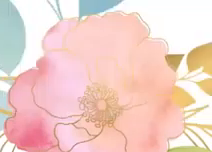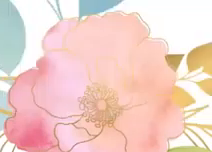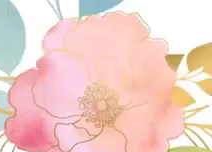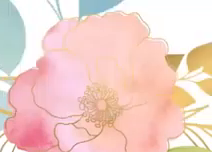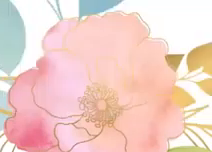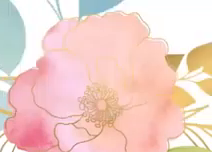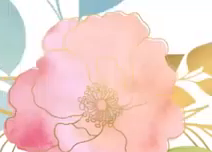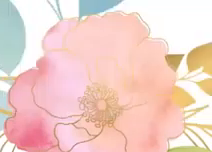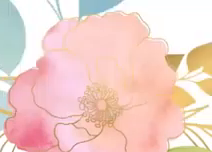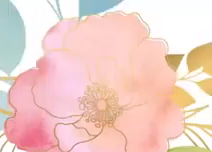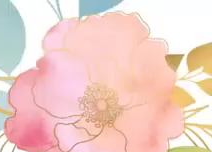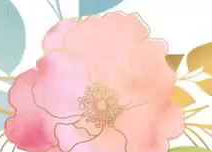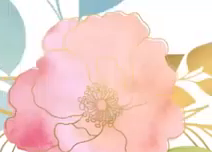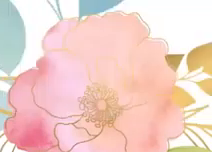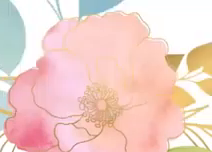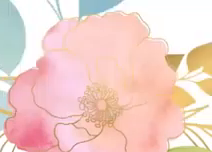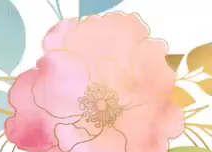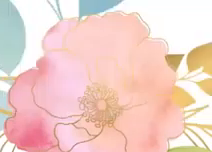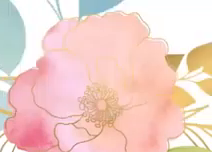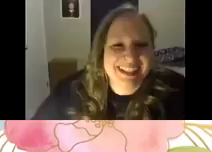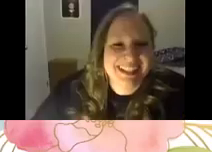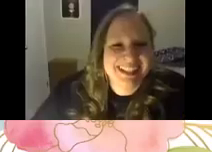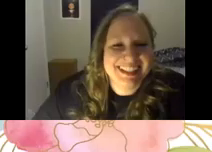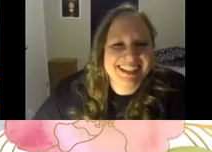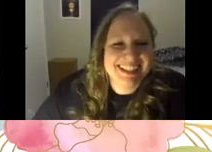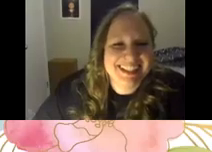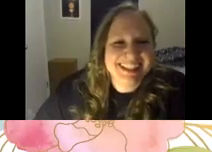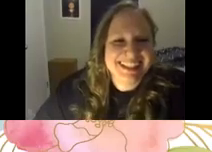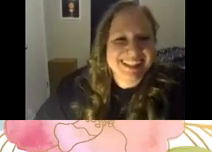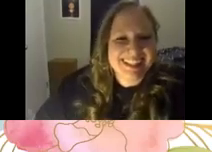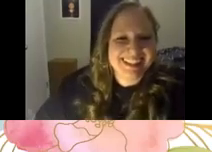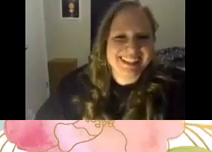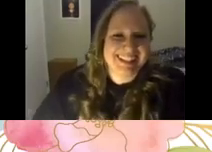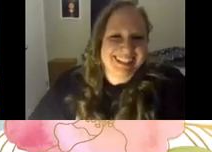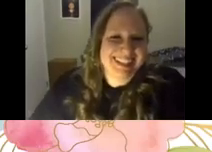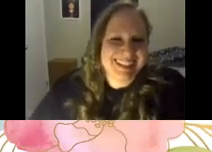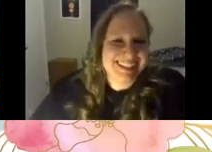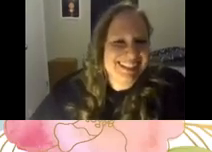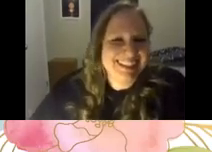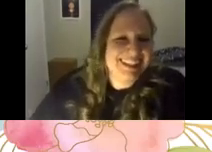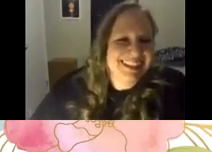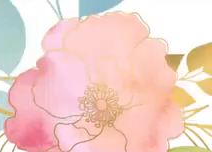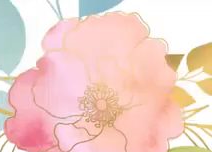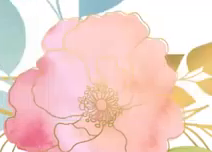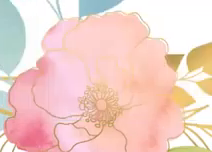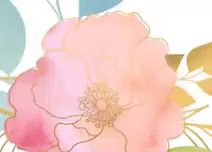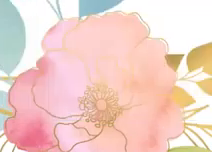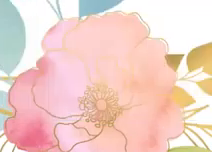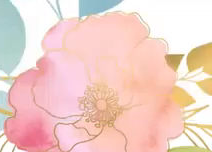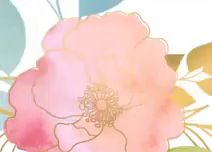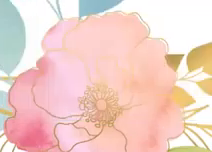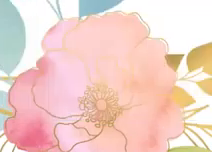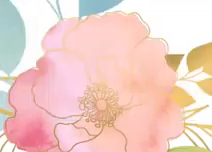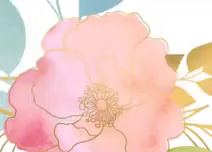Which one, good night or good morning, or both? Both. All right. So starting with good morning. Dobreye.